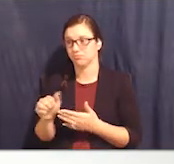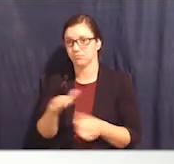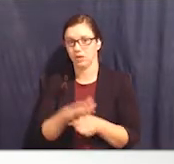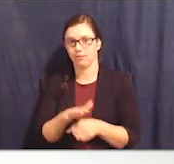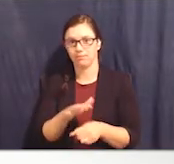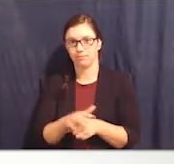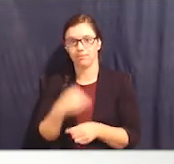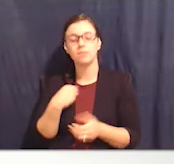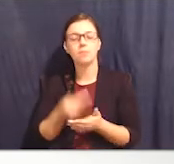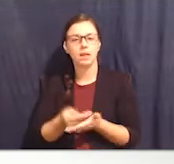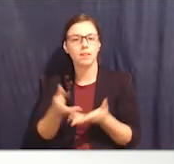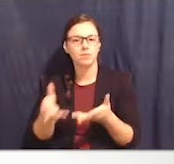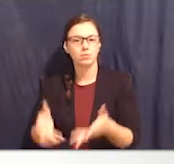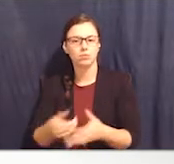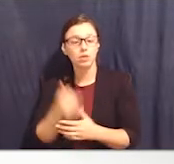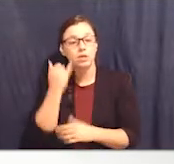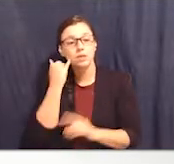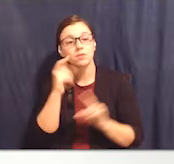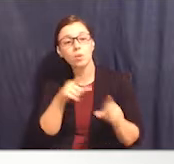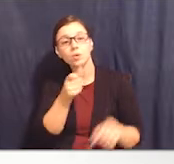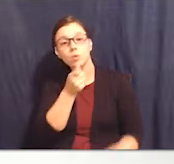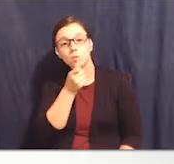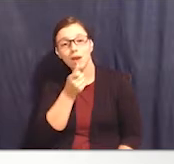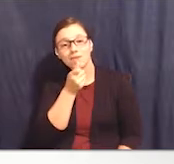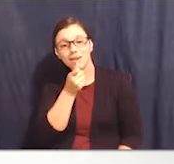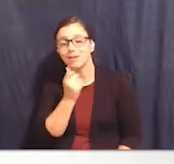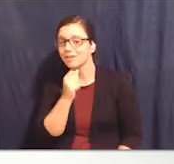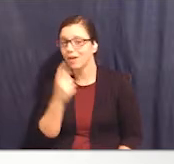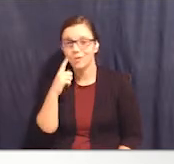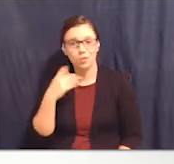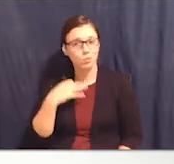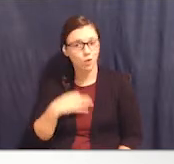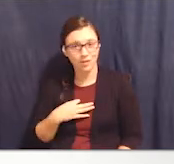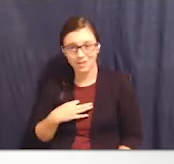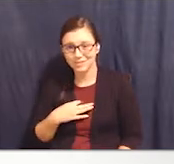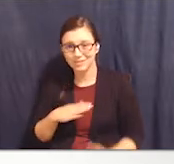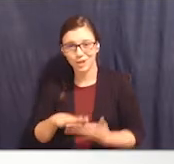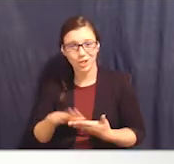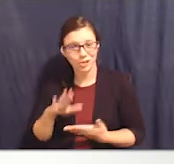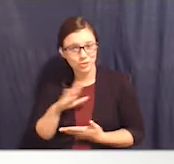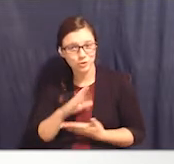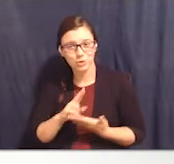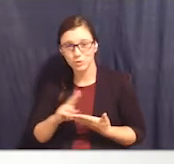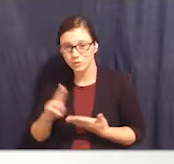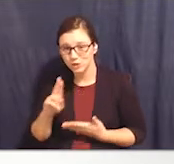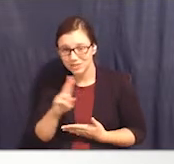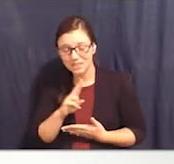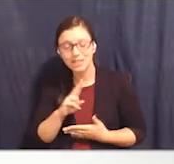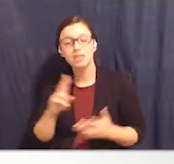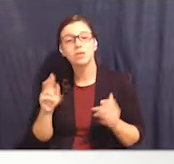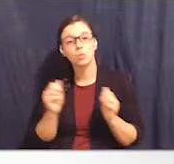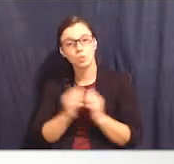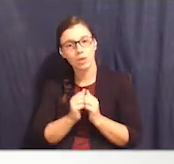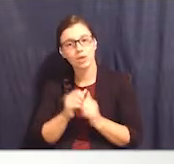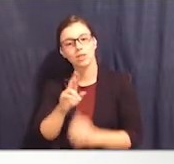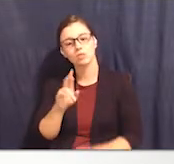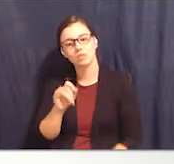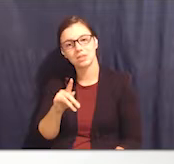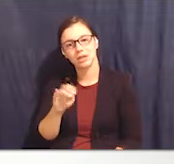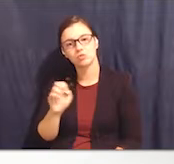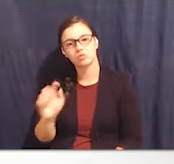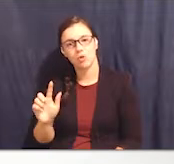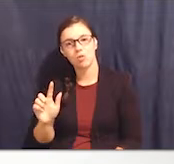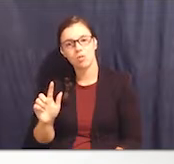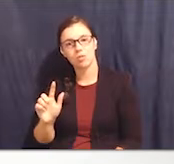take out a loan. But they have access to all of the free money that comes to them. And then, of course, we also know that there are agencies that